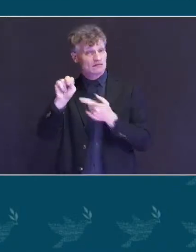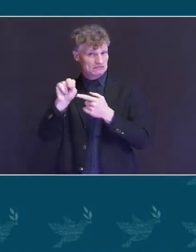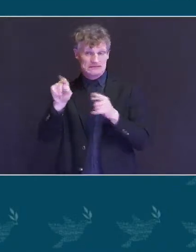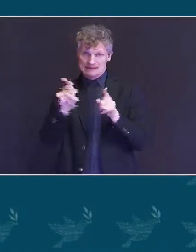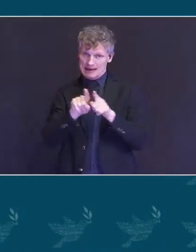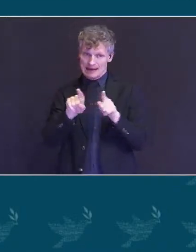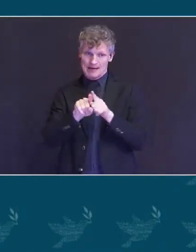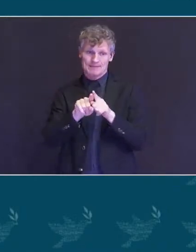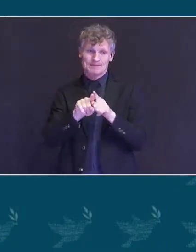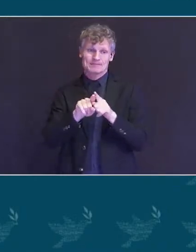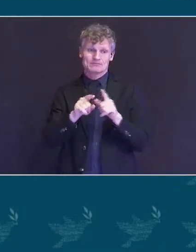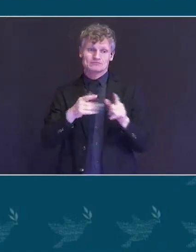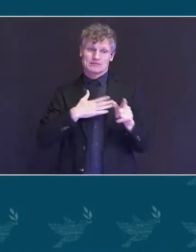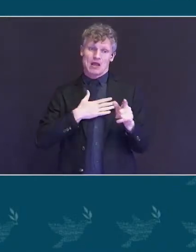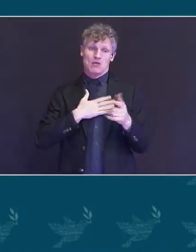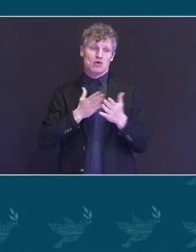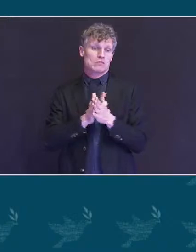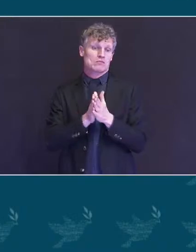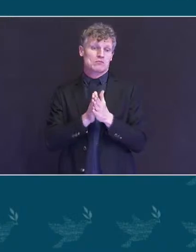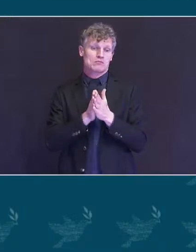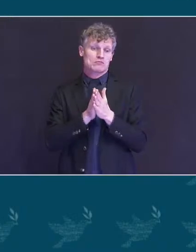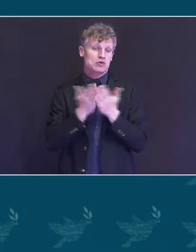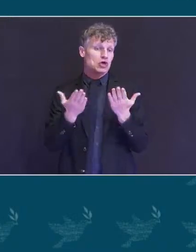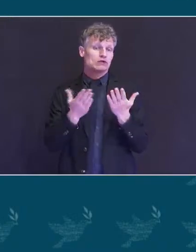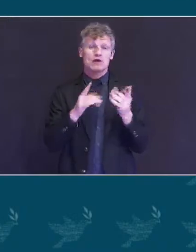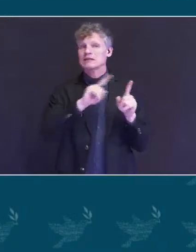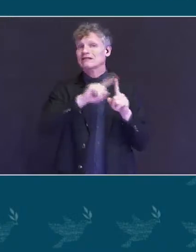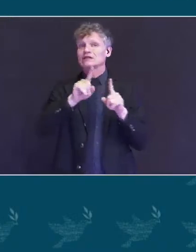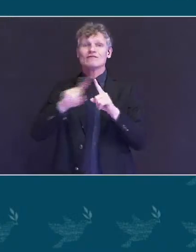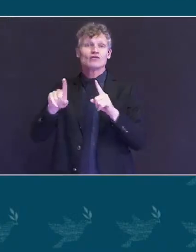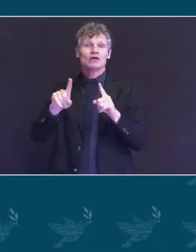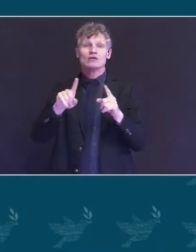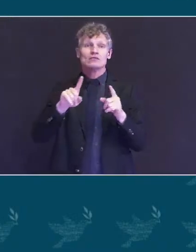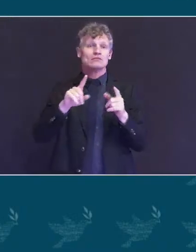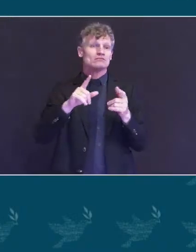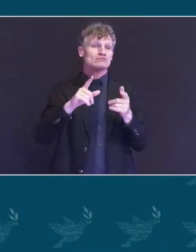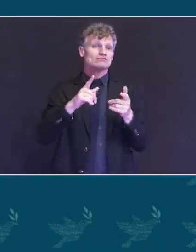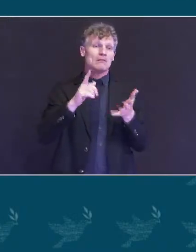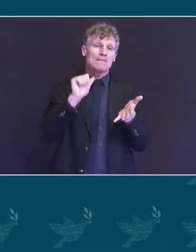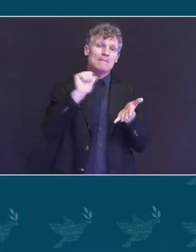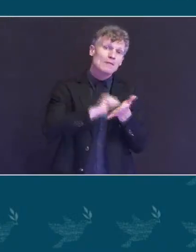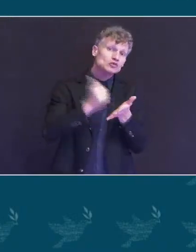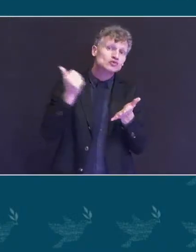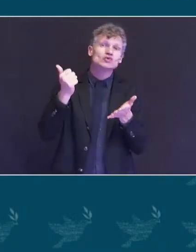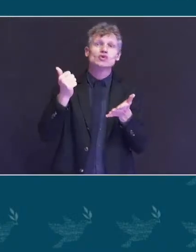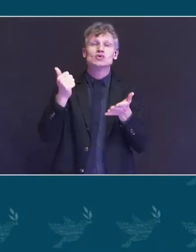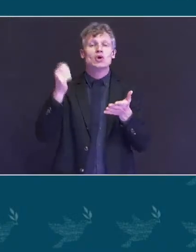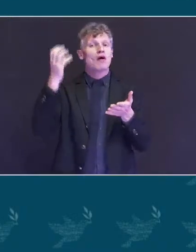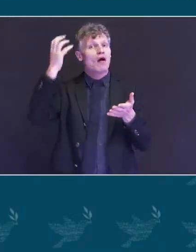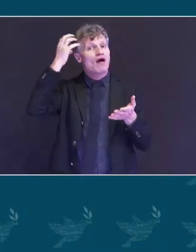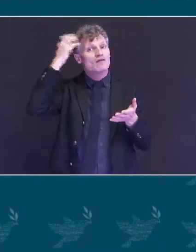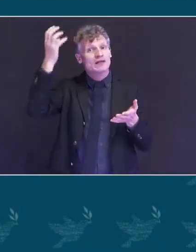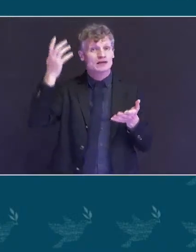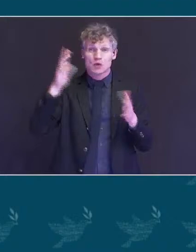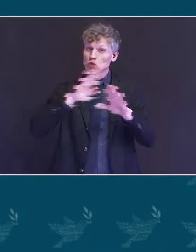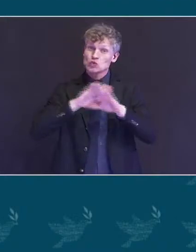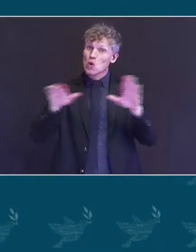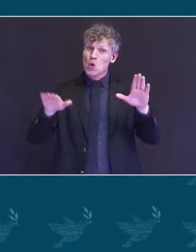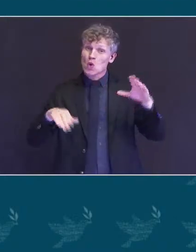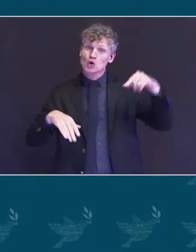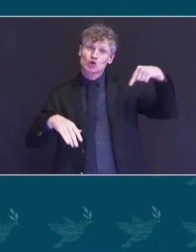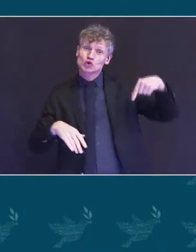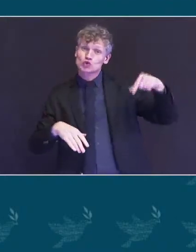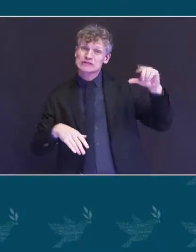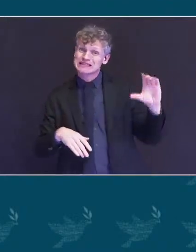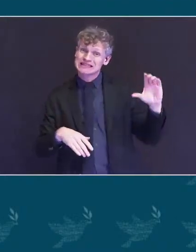that we're getting from a number of publishers, we're getting from a number of governments. We don't do a QC because those are used